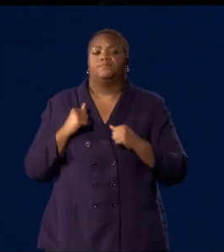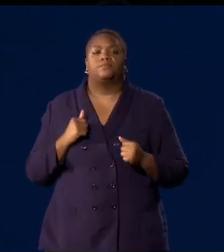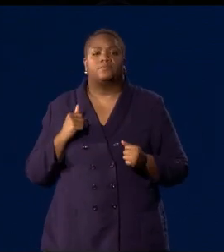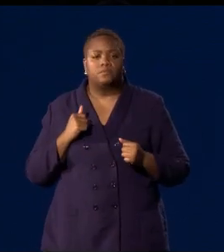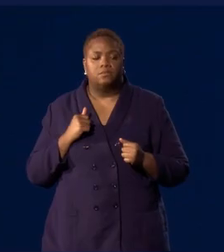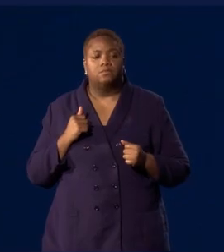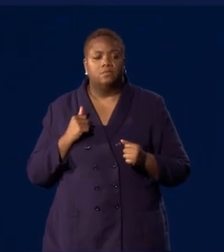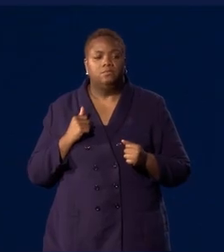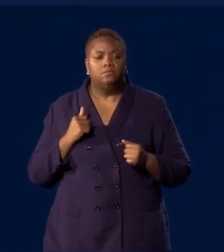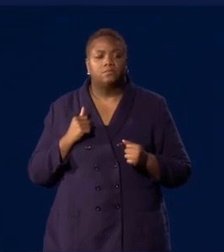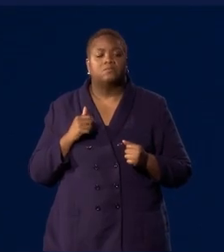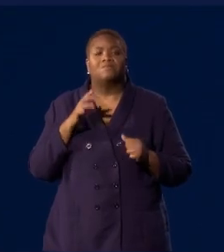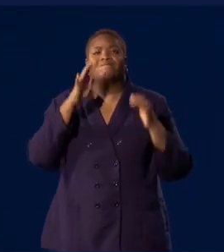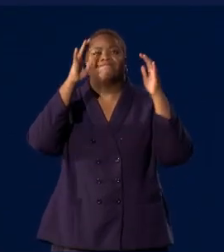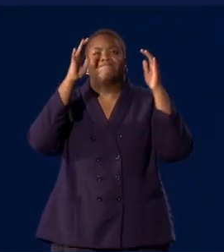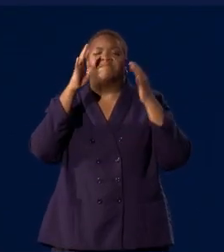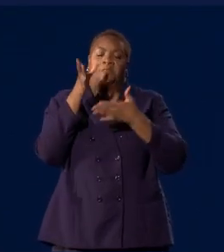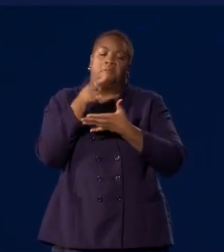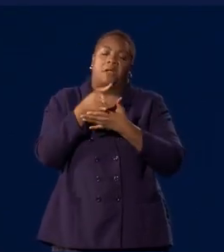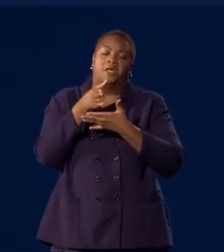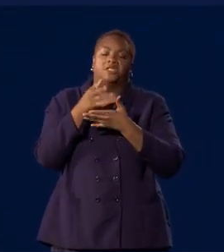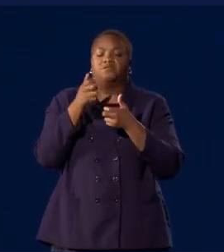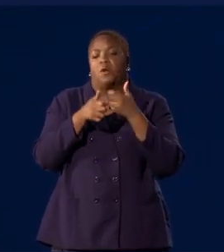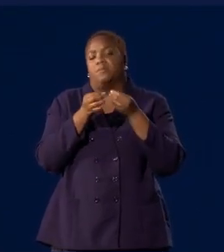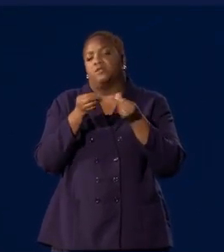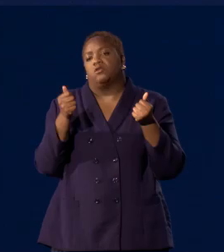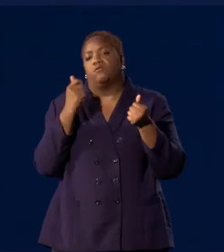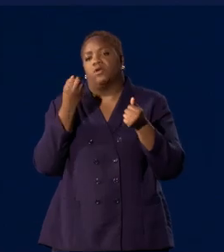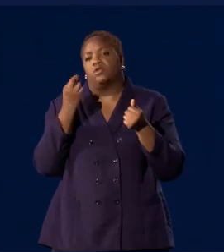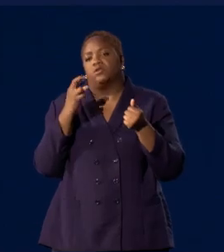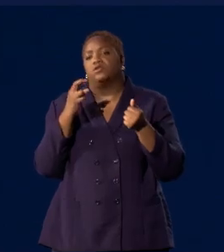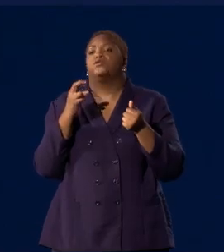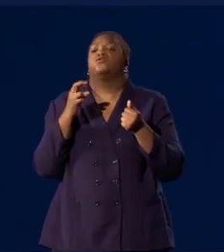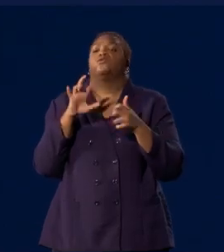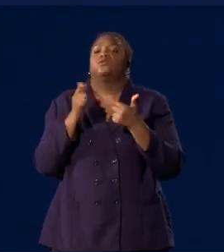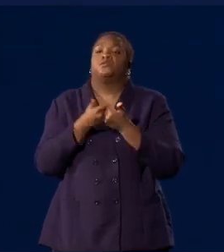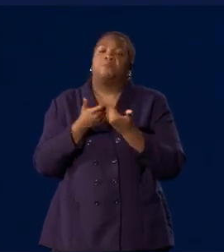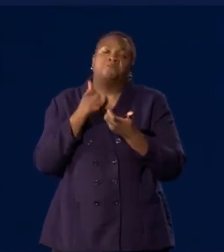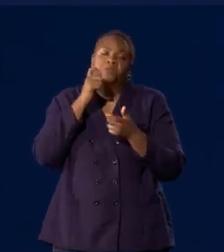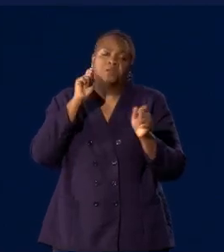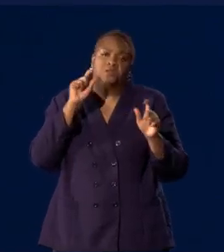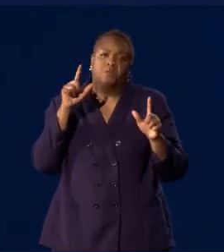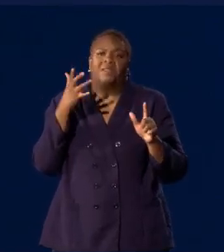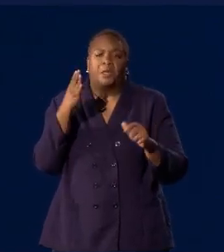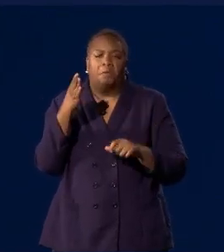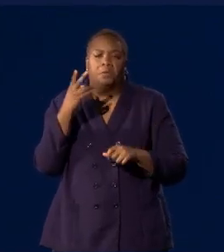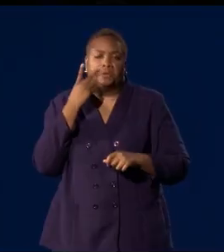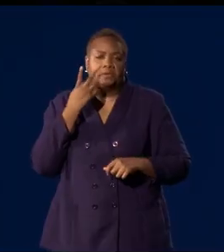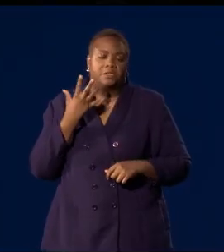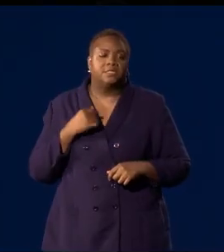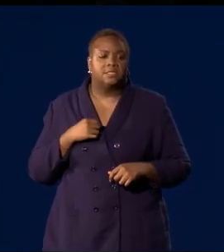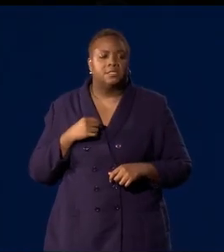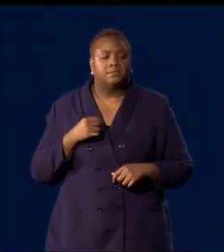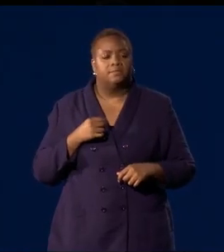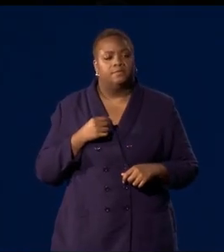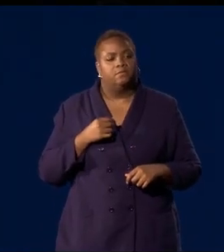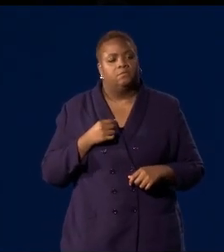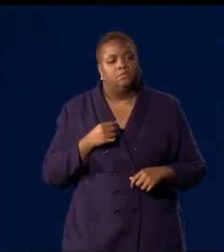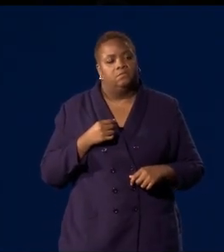And only modest at problem-solving abilities for HR challenges. Not super surprising. A lot of blue on that second row